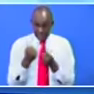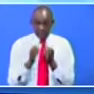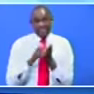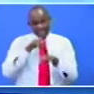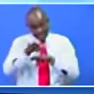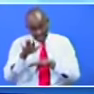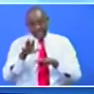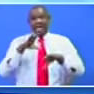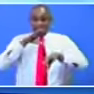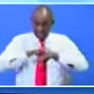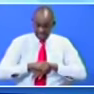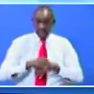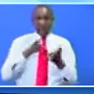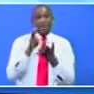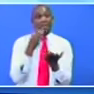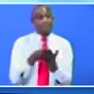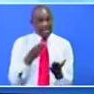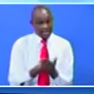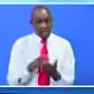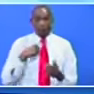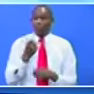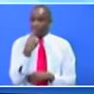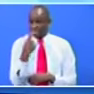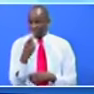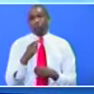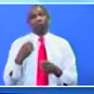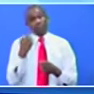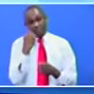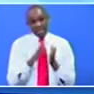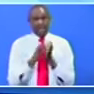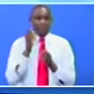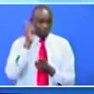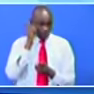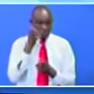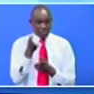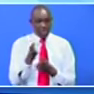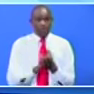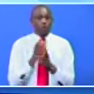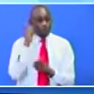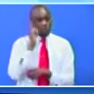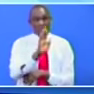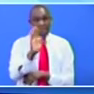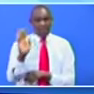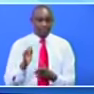send, receive, and pay money for medical treatment through a mobile health wallet on their phone.